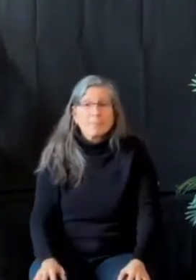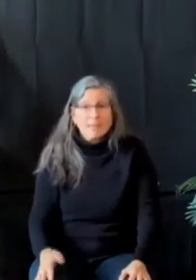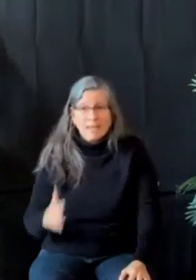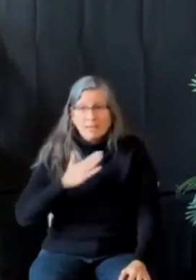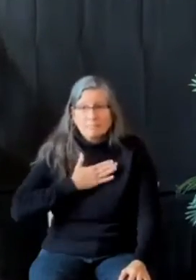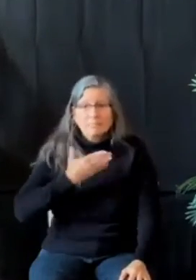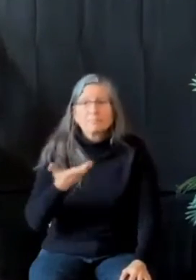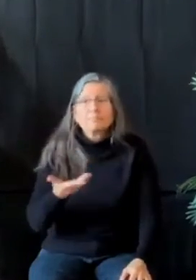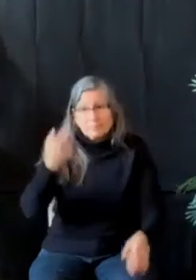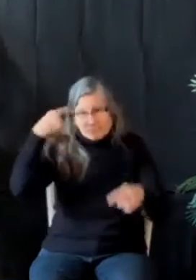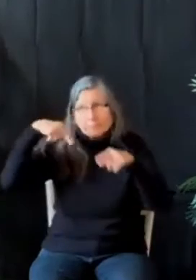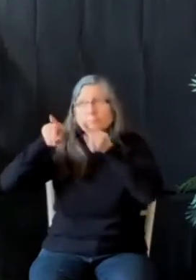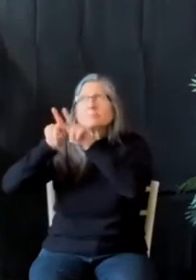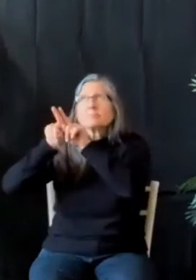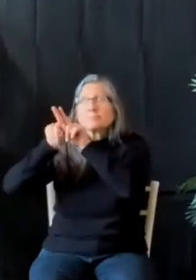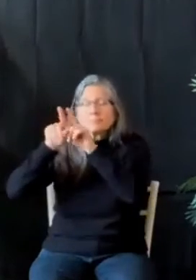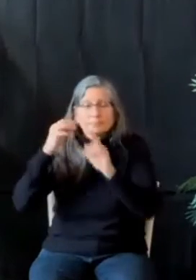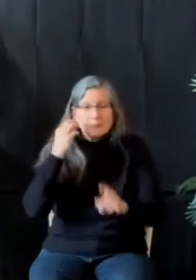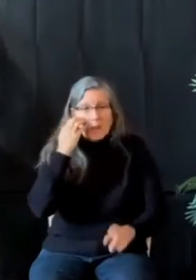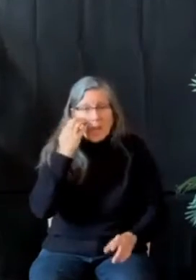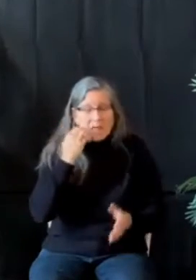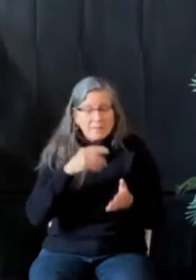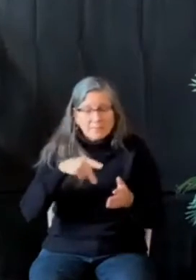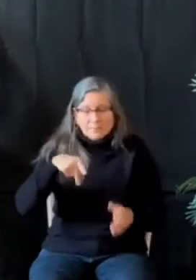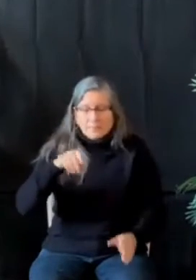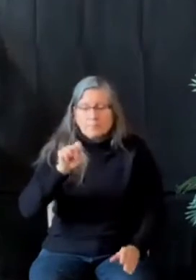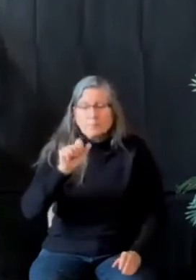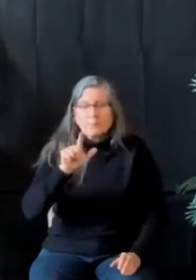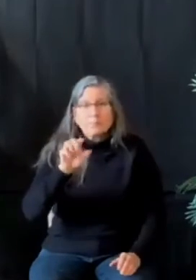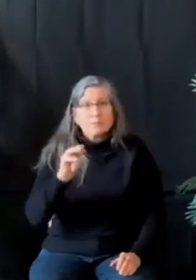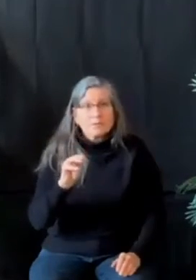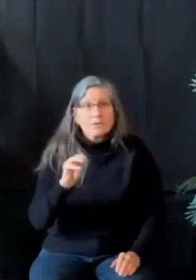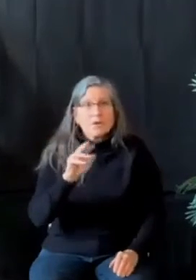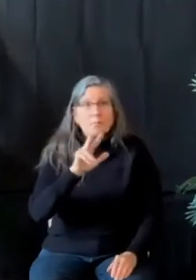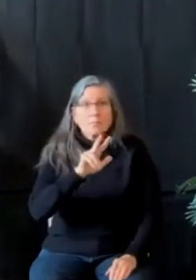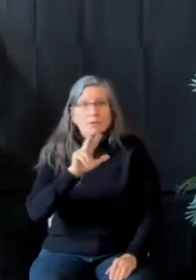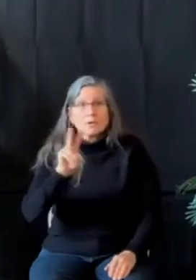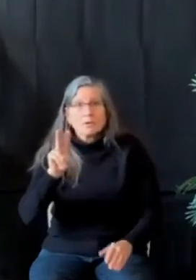There's a passage in Psalm 32 at the beginning.